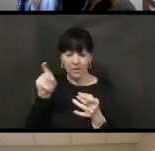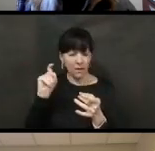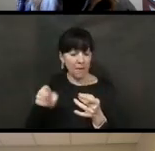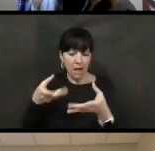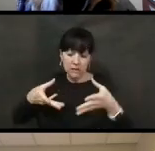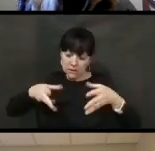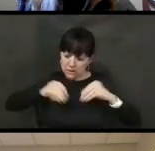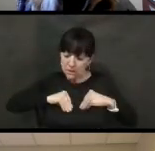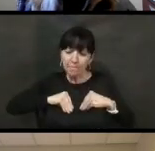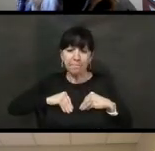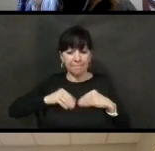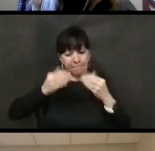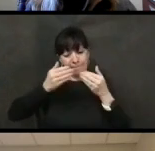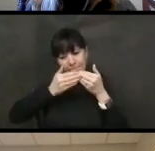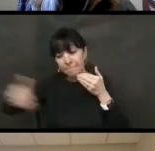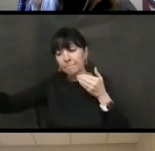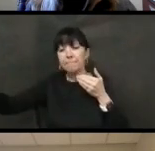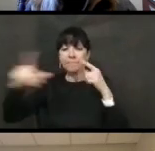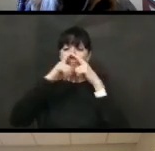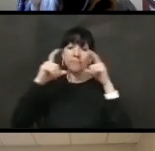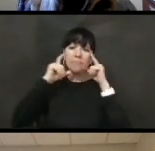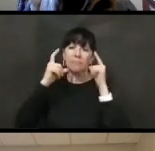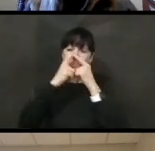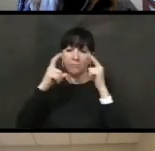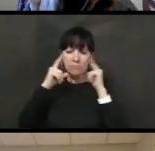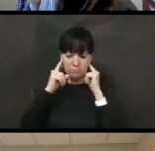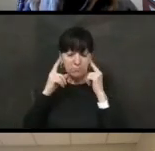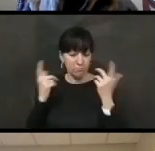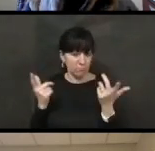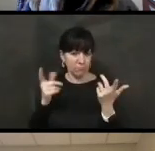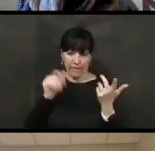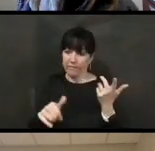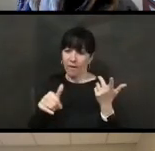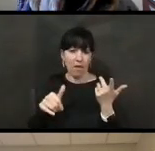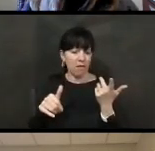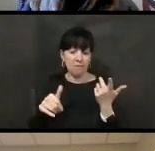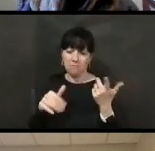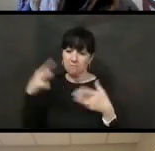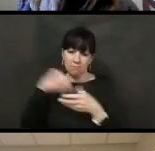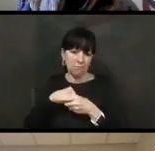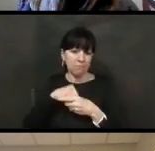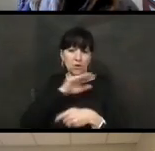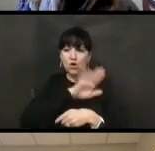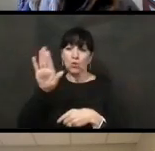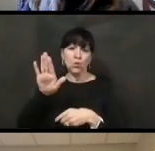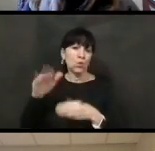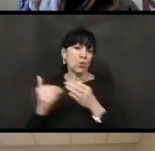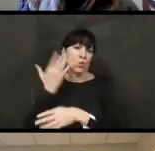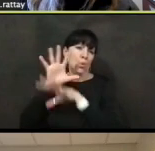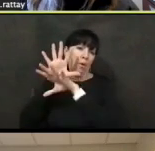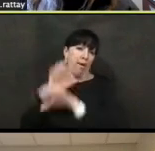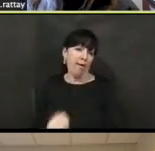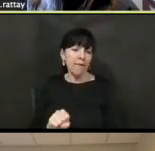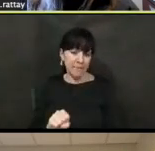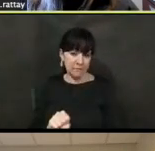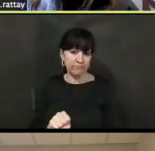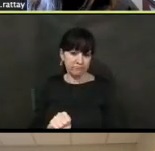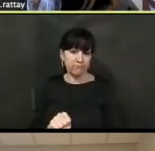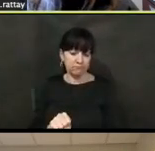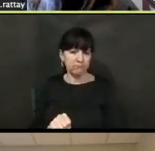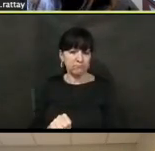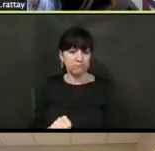expect face coverings to be around, if that is part of the new normal, and any thoughts you have on that? Yeah, I mean,